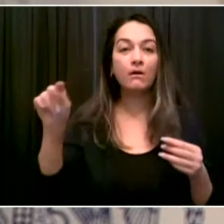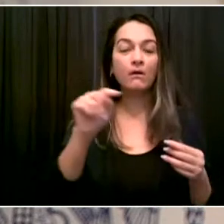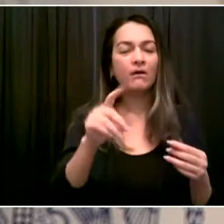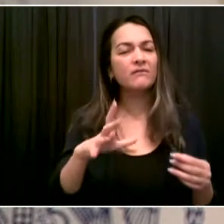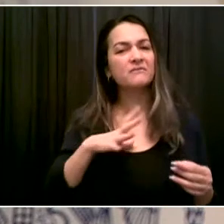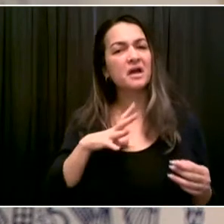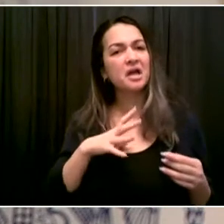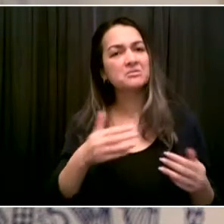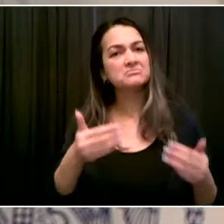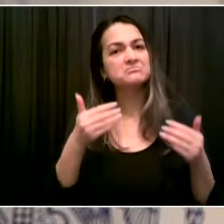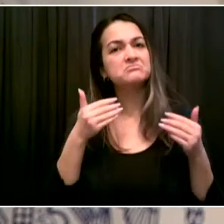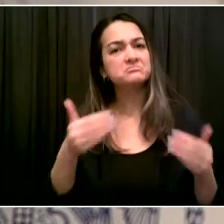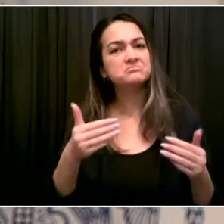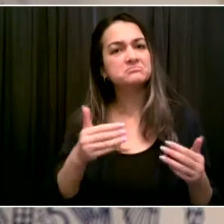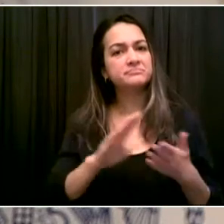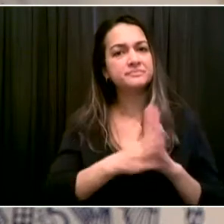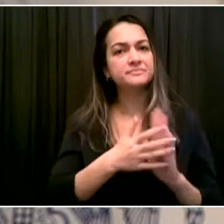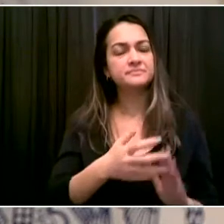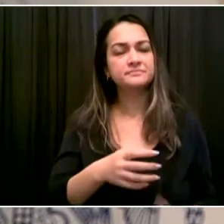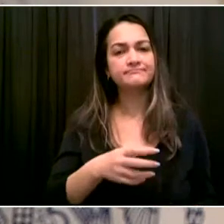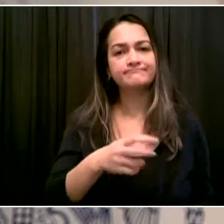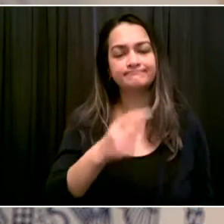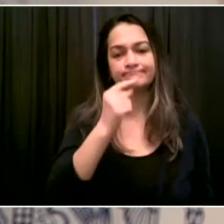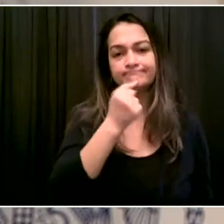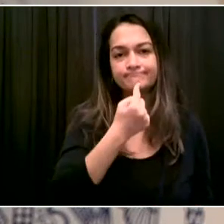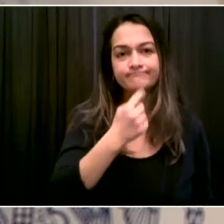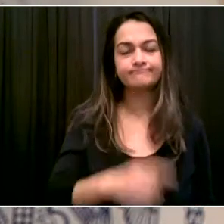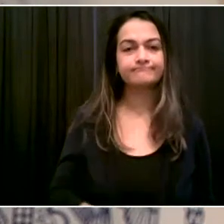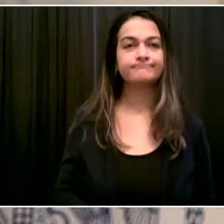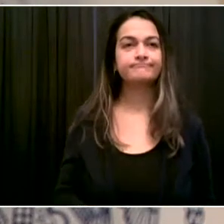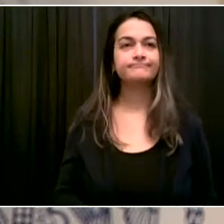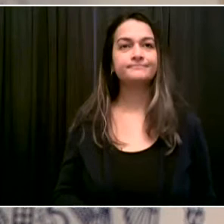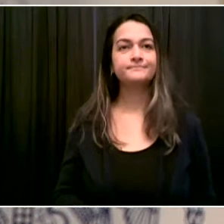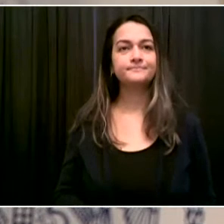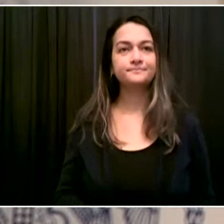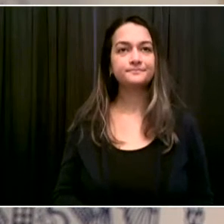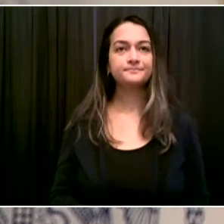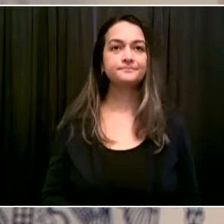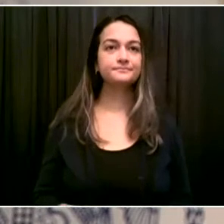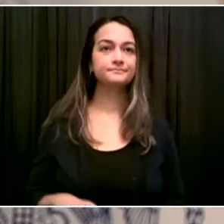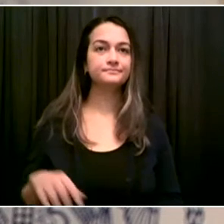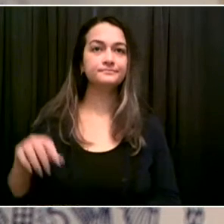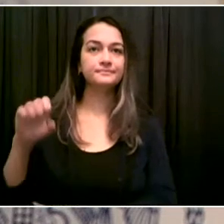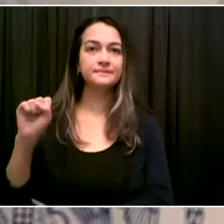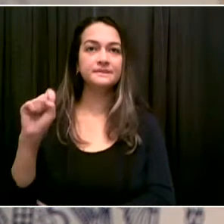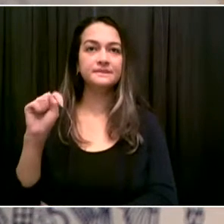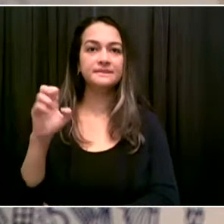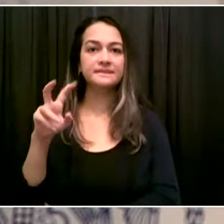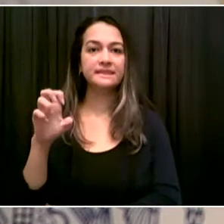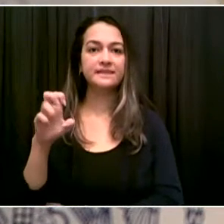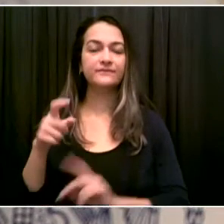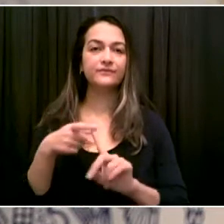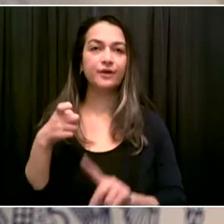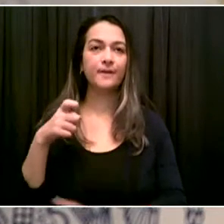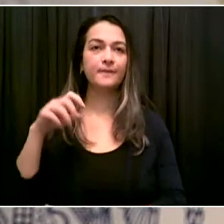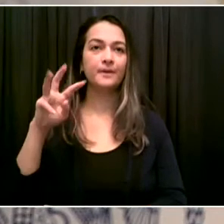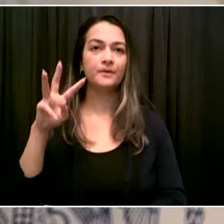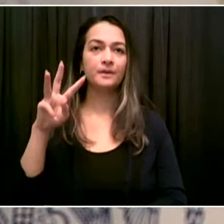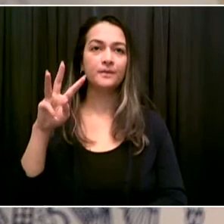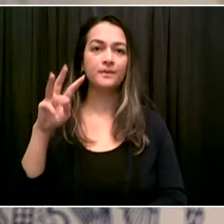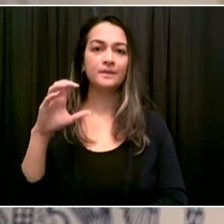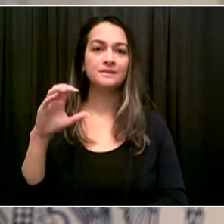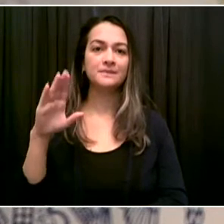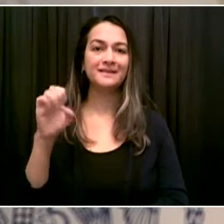coming days. The next is Steve Burns from WCBS 880. Hey, good morning, Mr. Mayor. How are